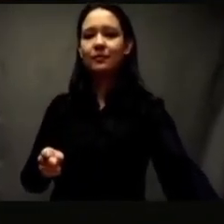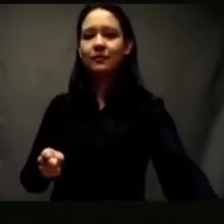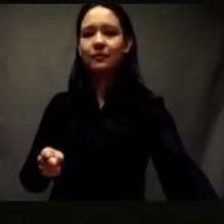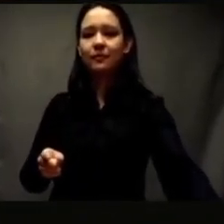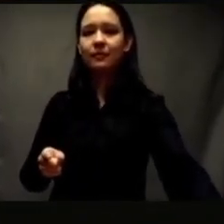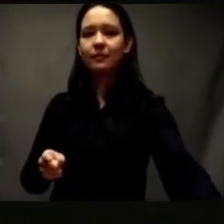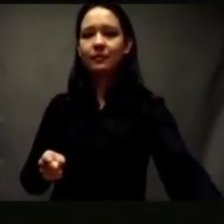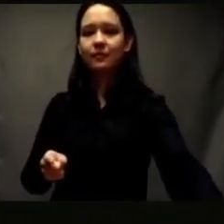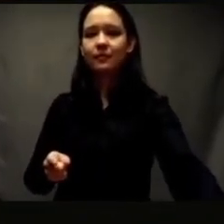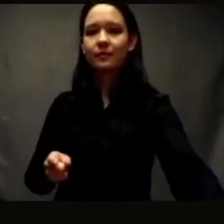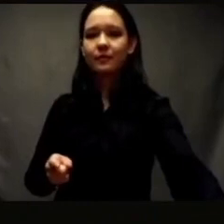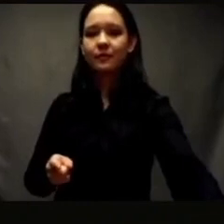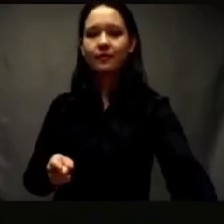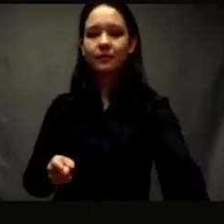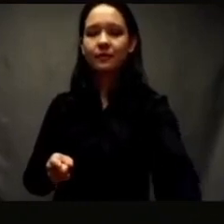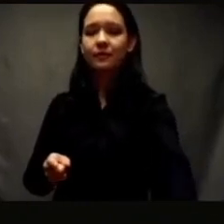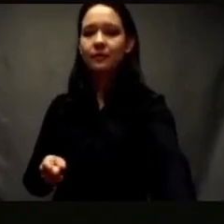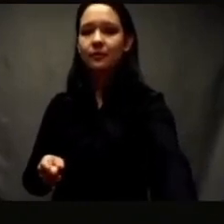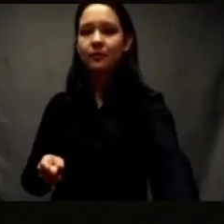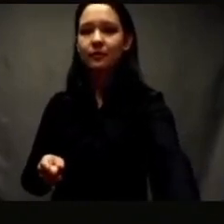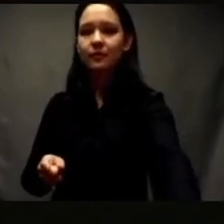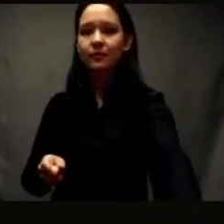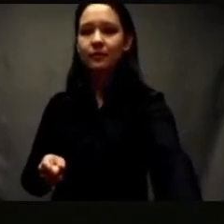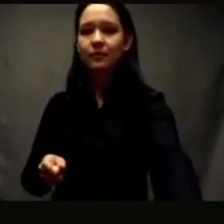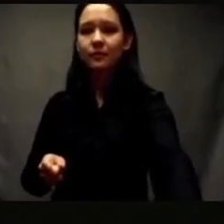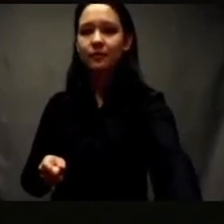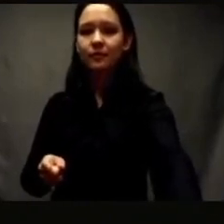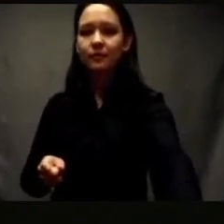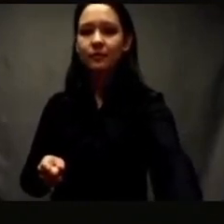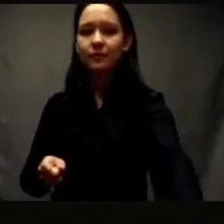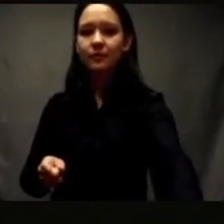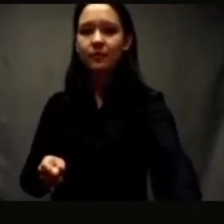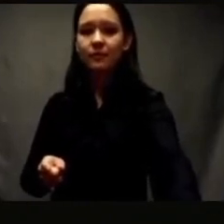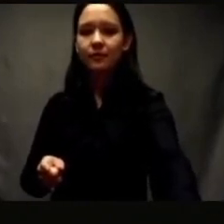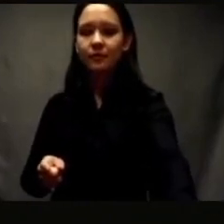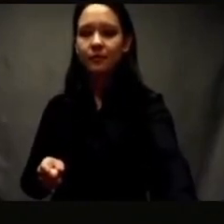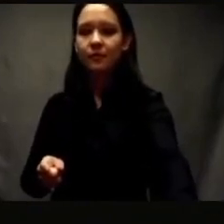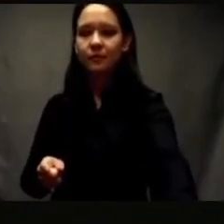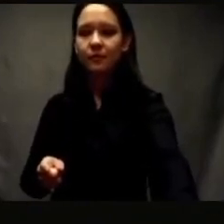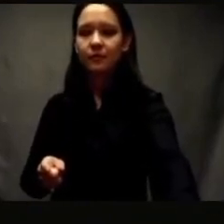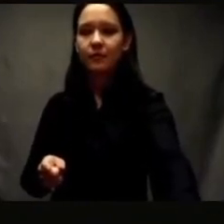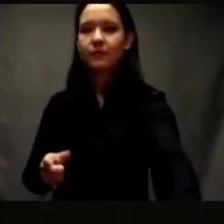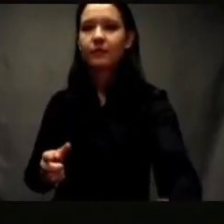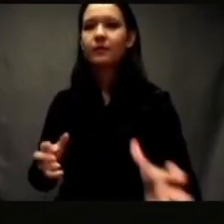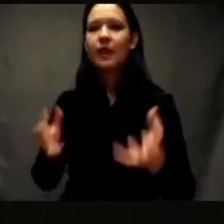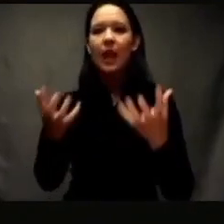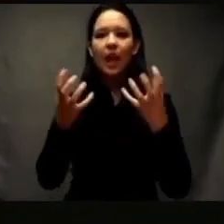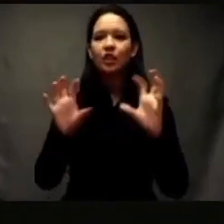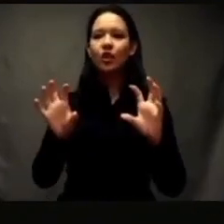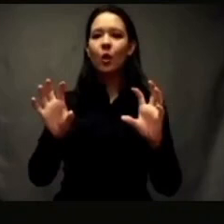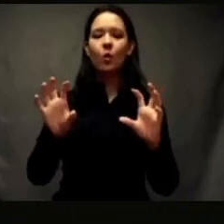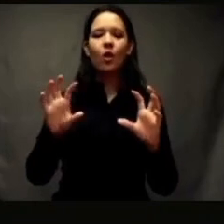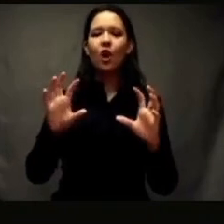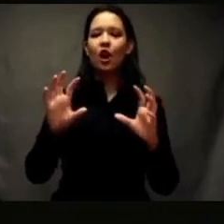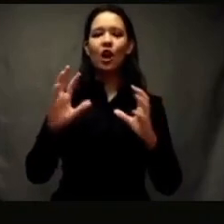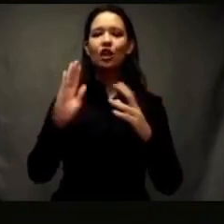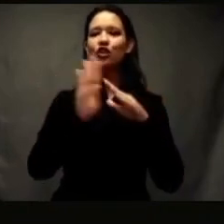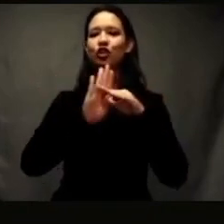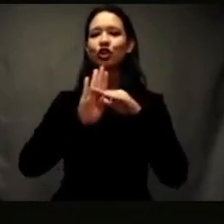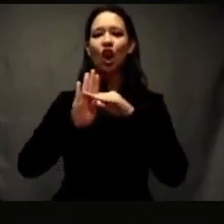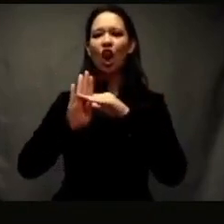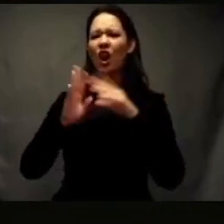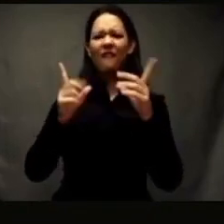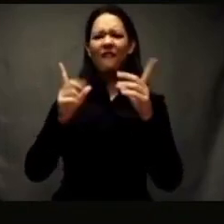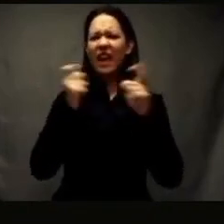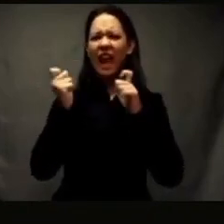yep, it's gonna move in 0 degrees. And then I don't want Shark to move too fast. I